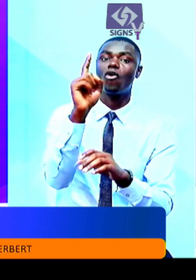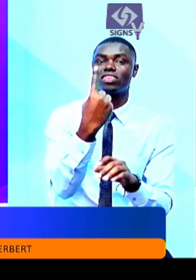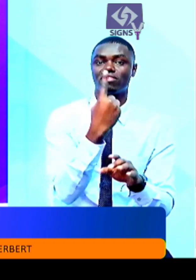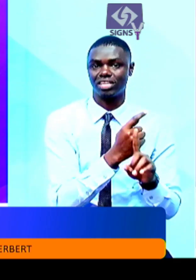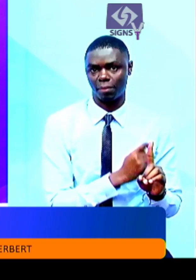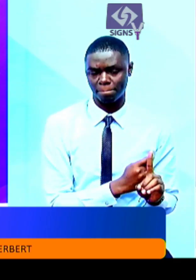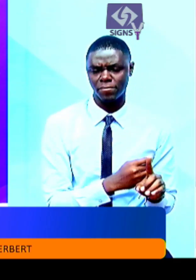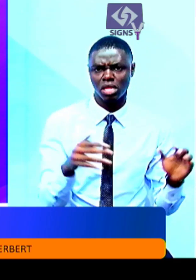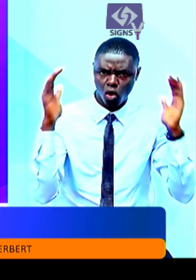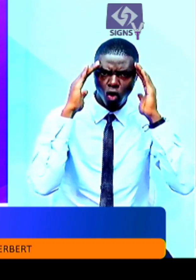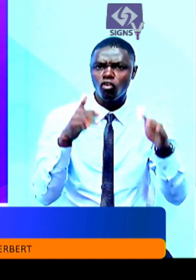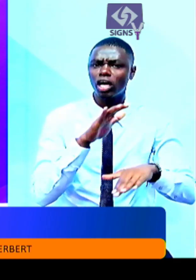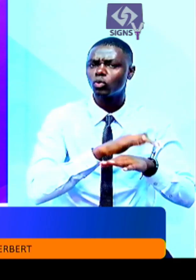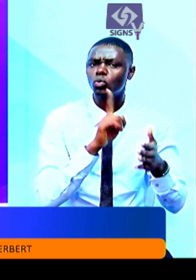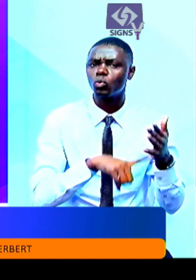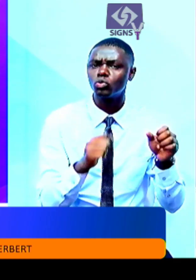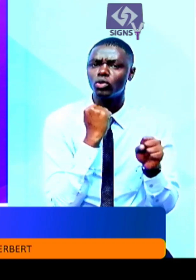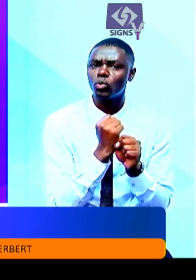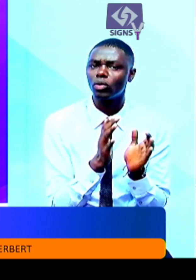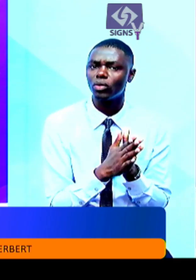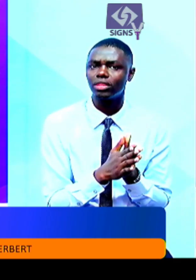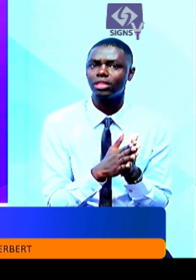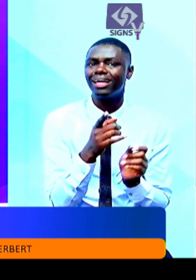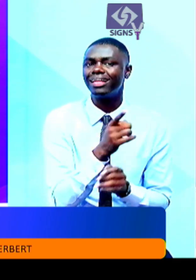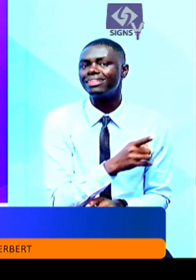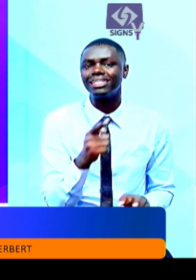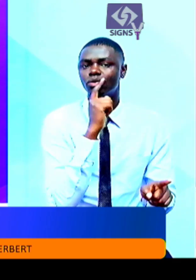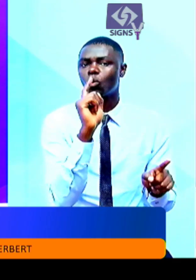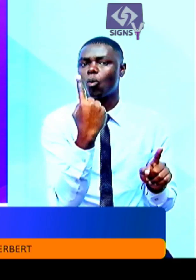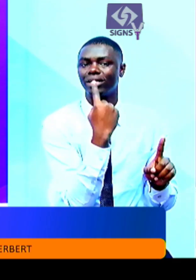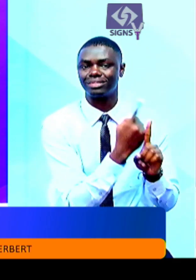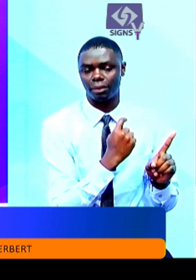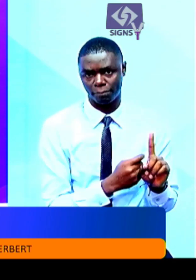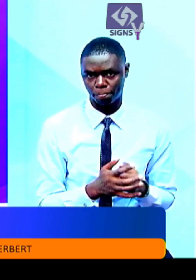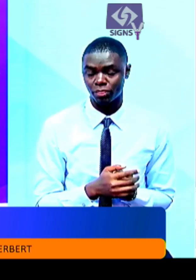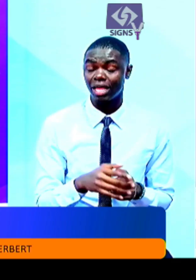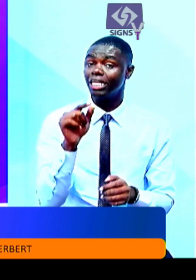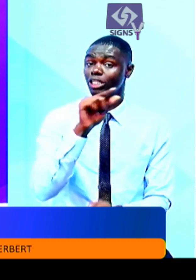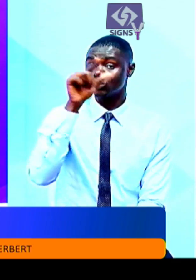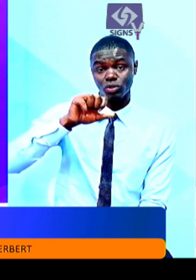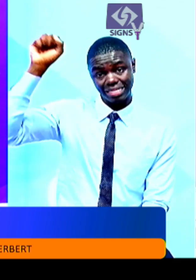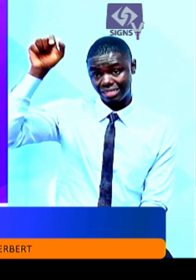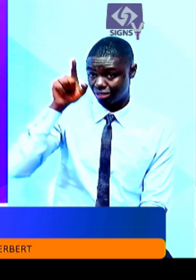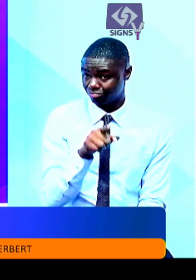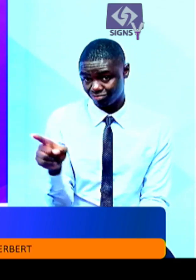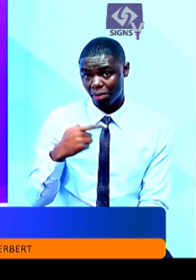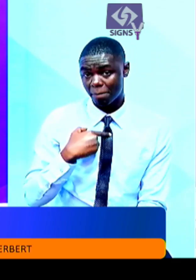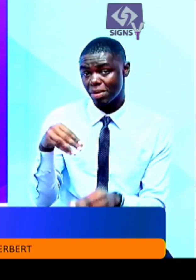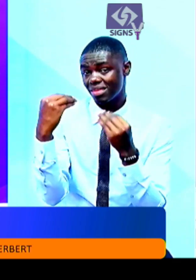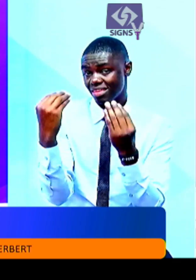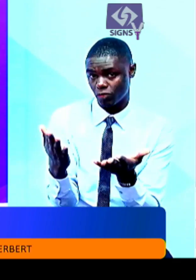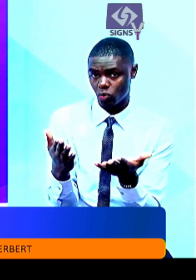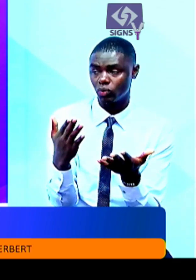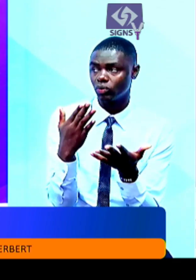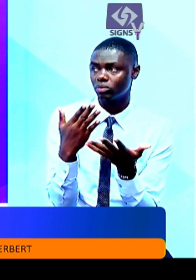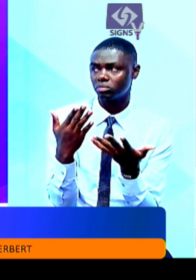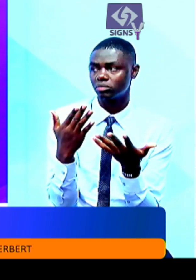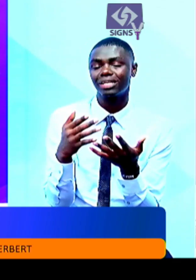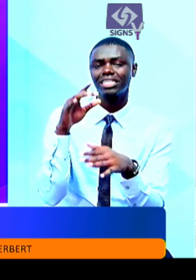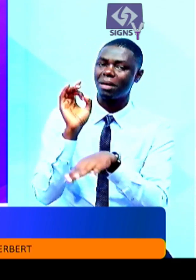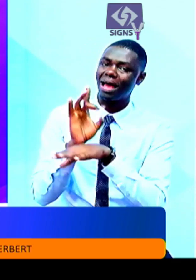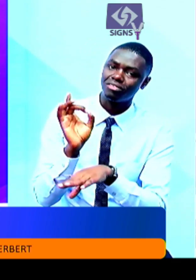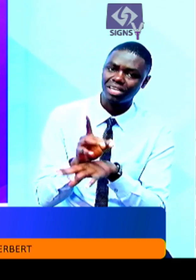So focus on what you are doing with this term. And to the Gen Z, let me give them some advice, just